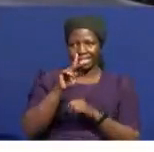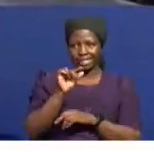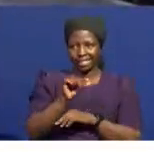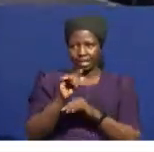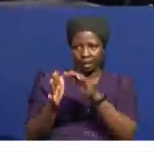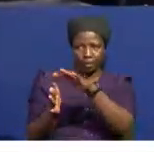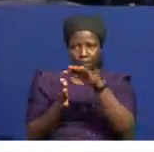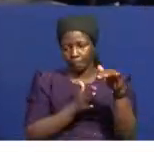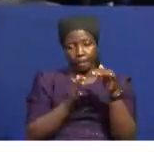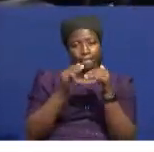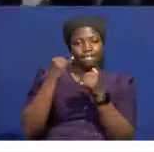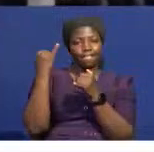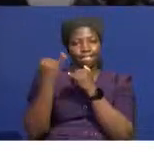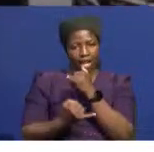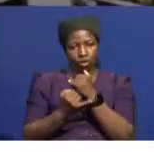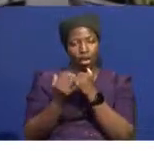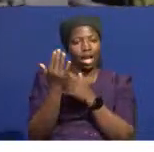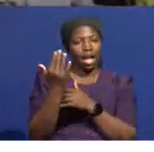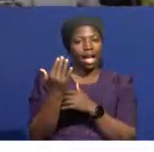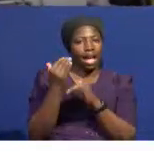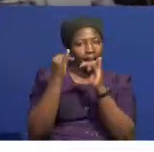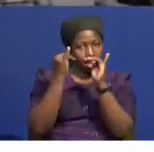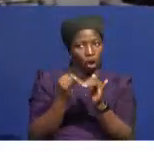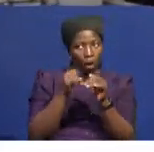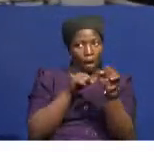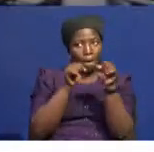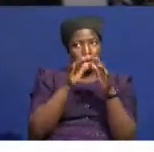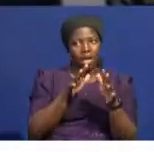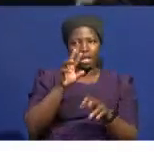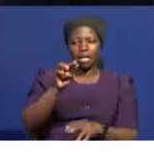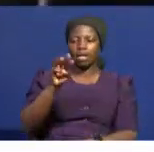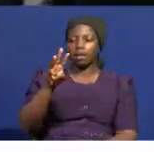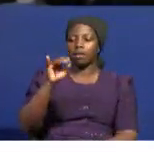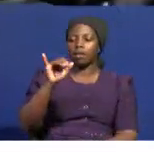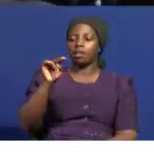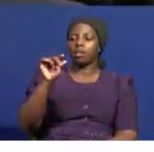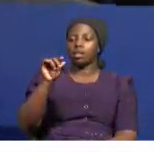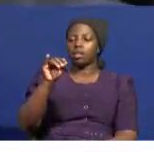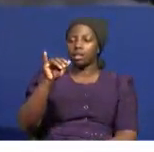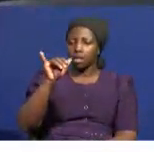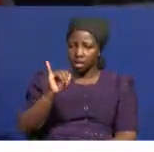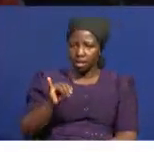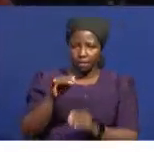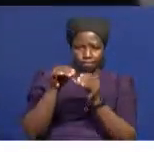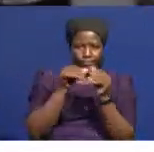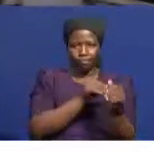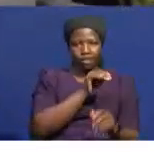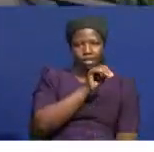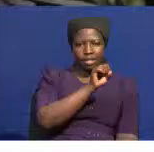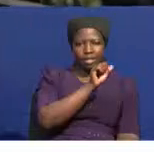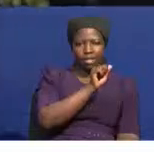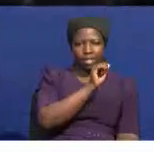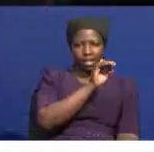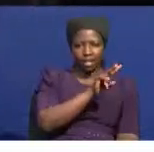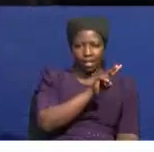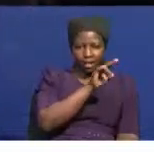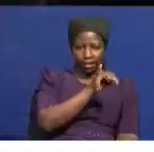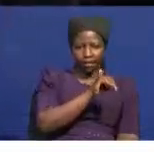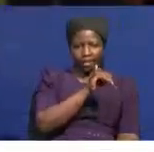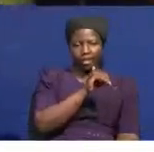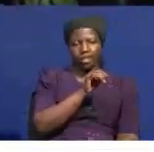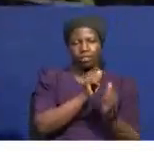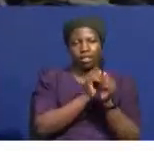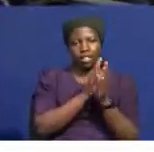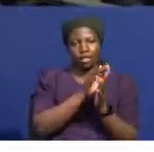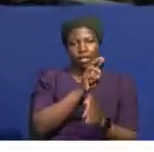En route to the final, upcoming boxer Mwinyi Kombo defeated seasoned boxers Shafi Bakari and Samuel Njau. The